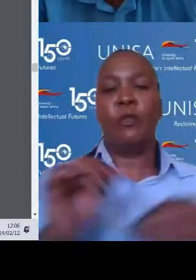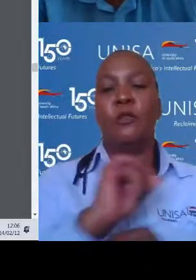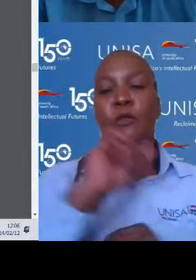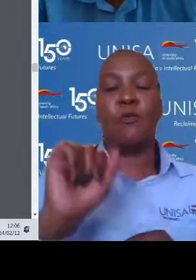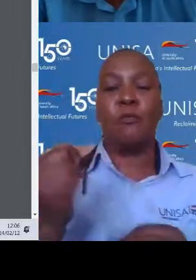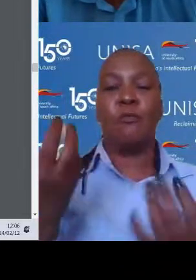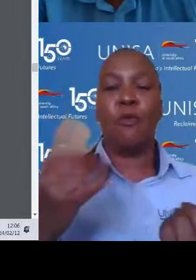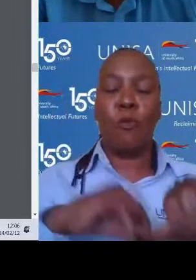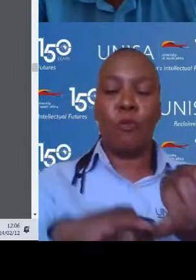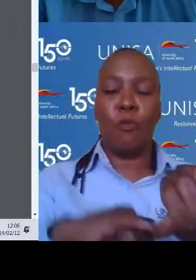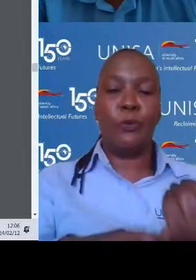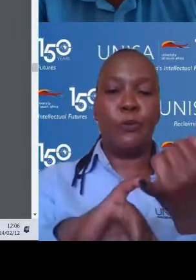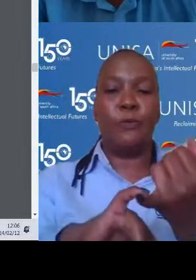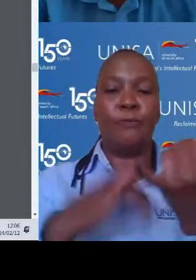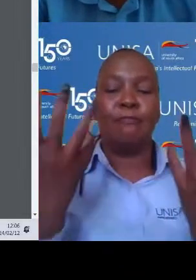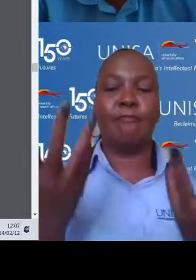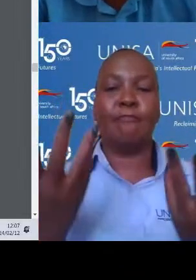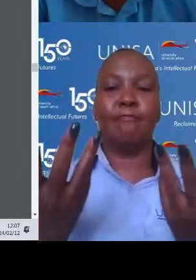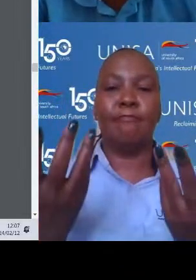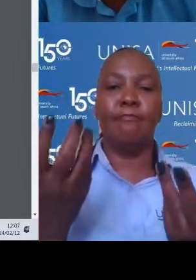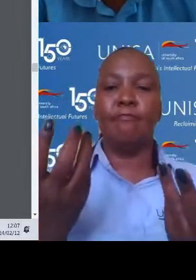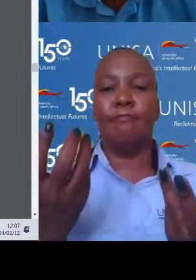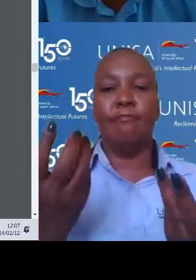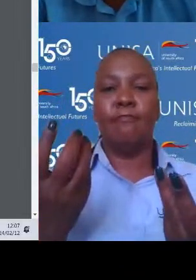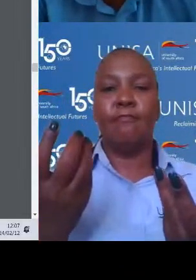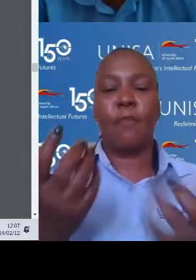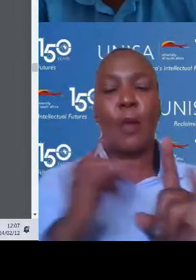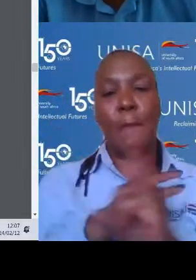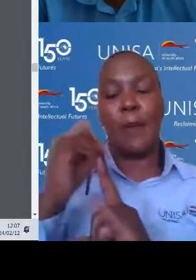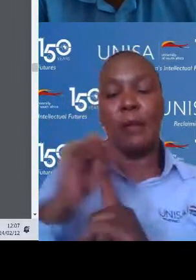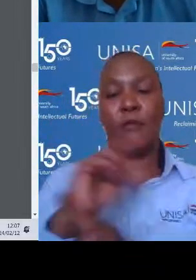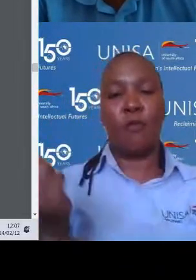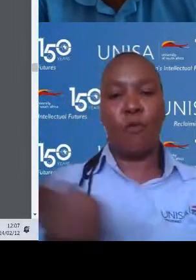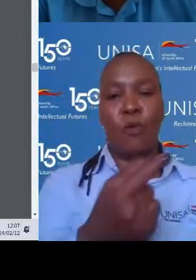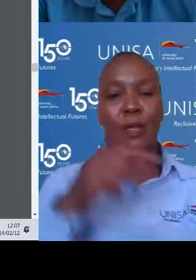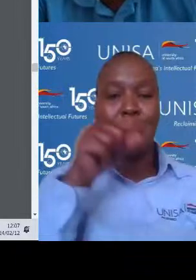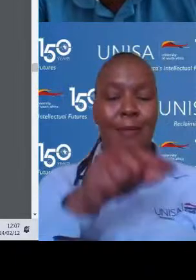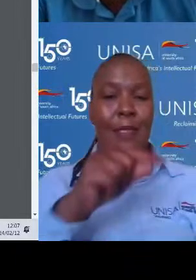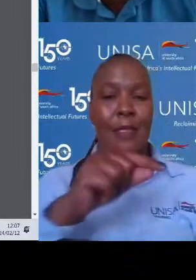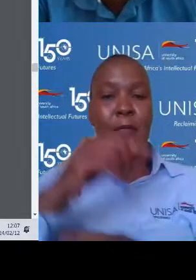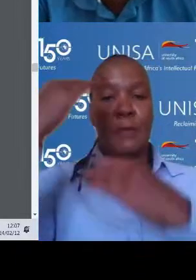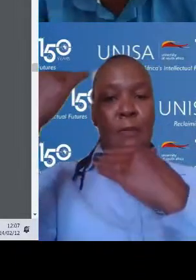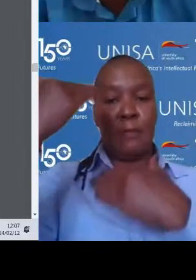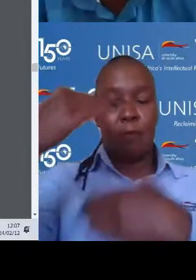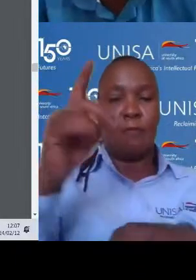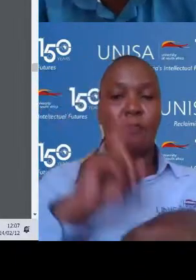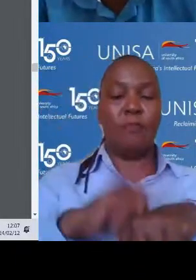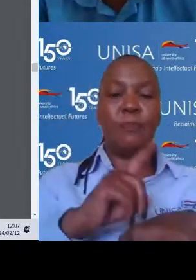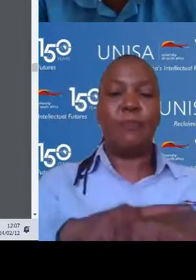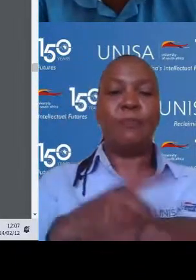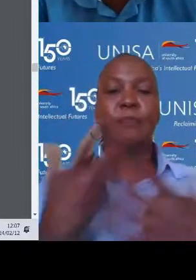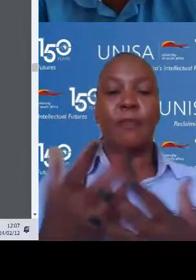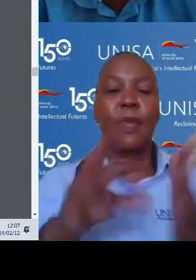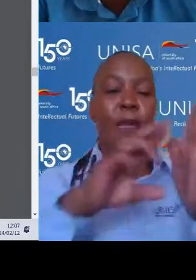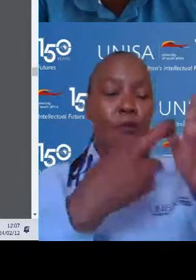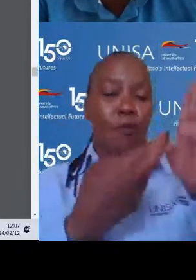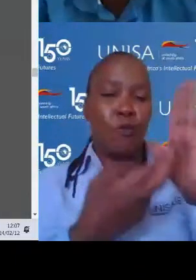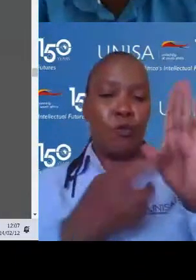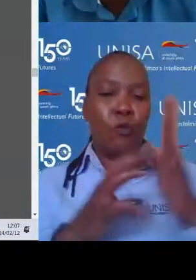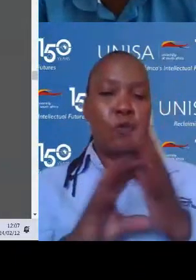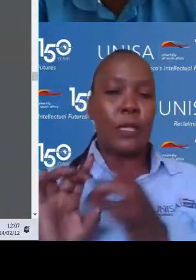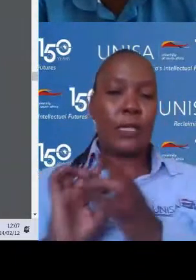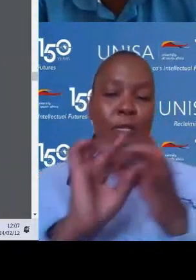modules and pass all of them within that prescribed period. So the rules relating to this are